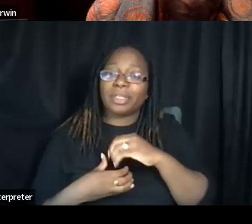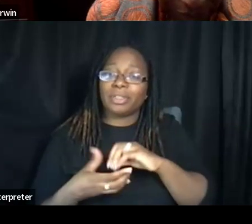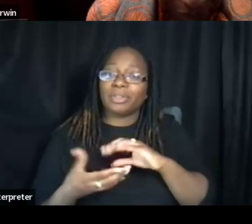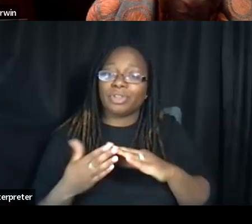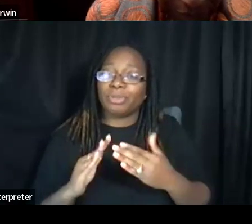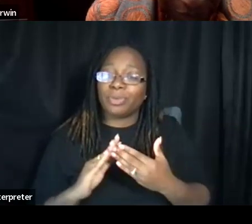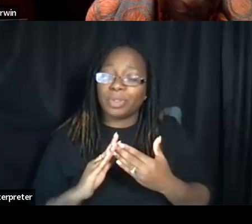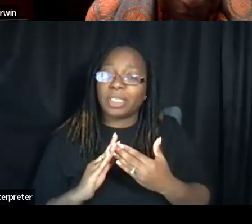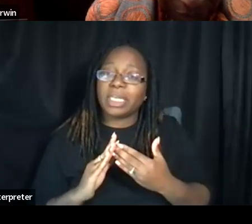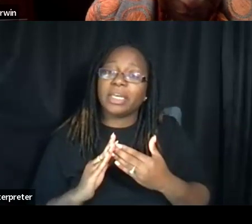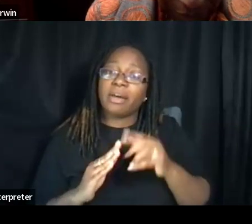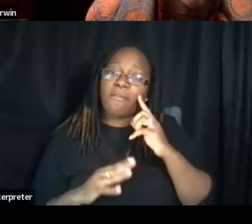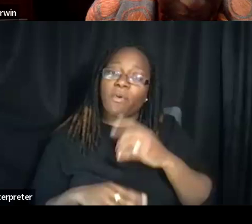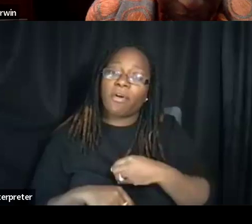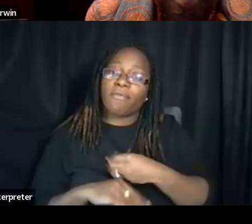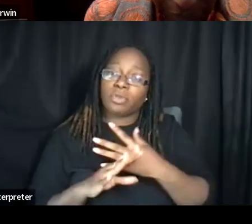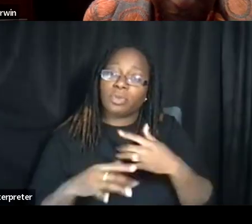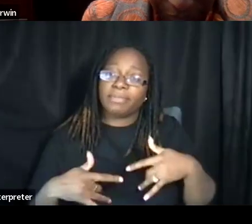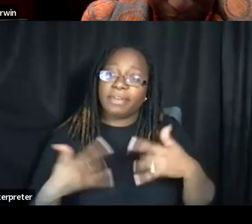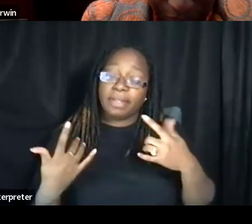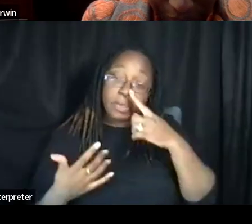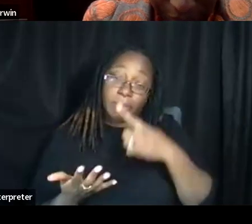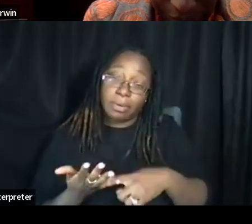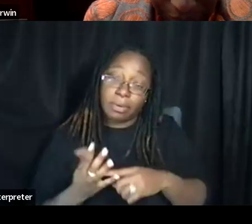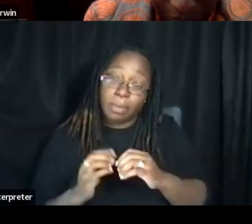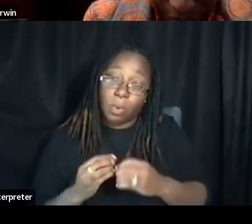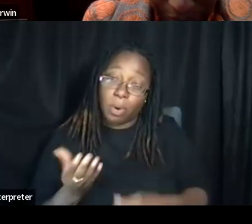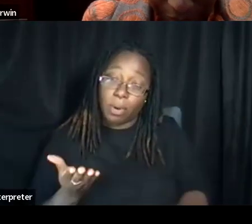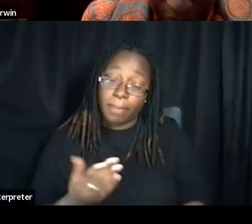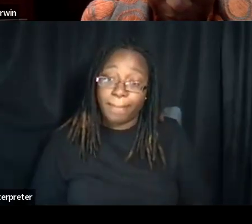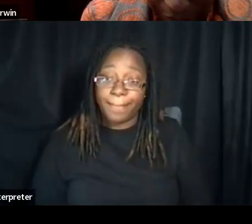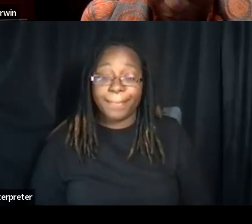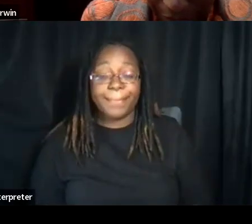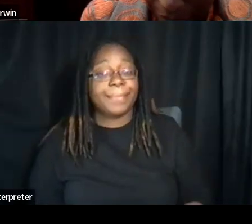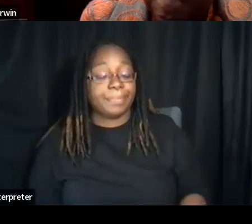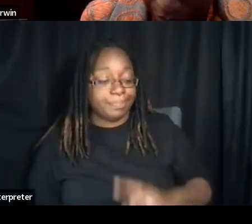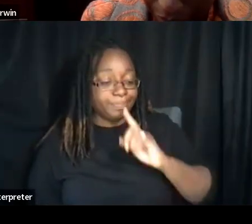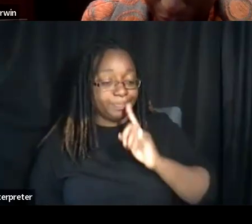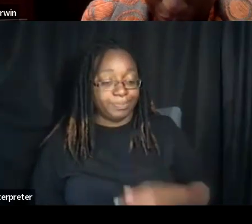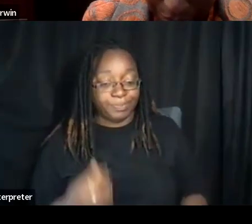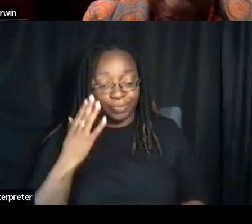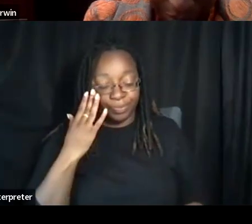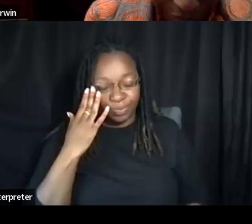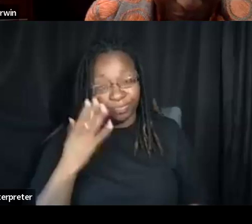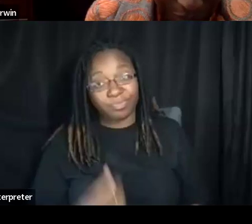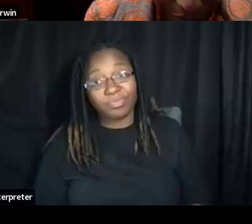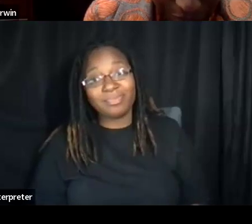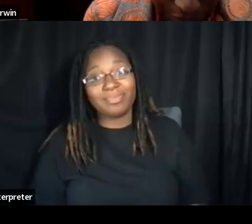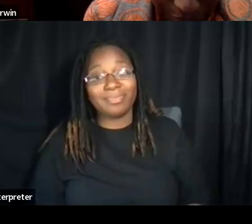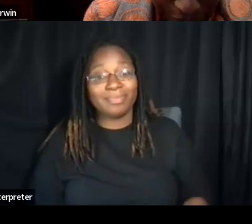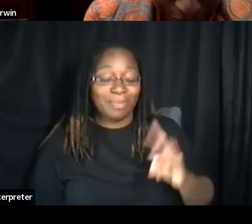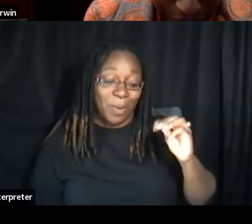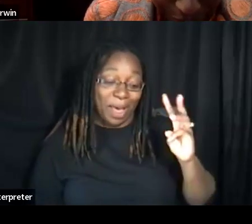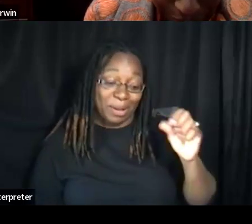even through virtual events, if you could touch a little on that. Sure. Wow. Yeah.